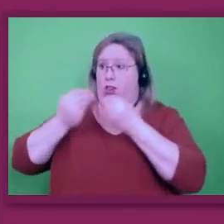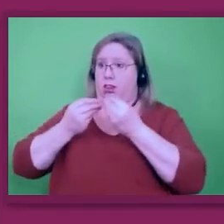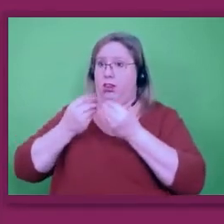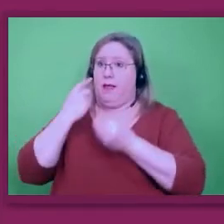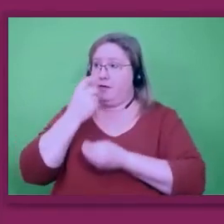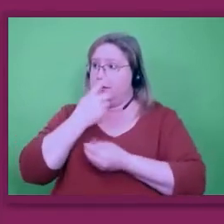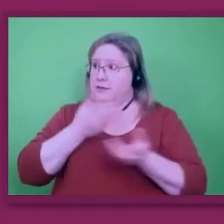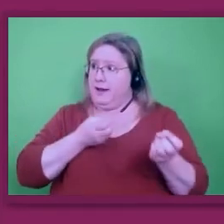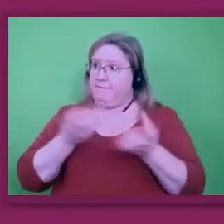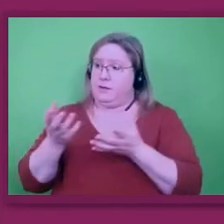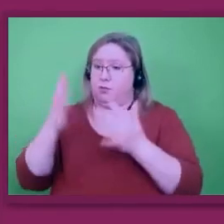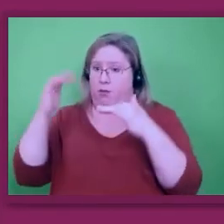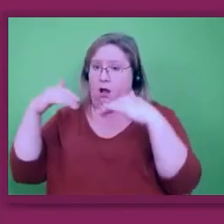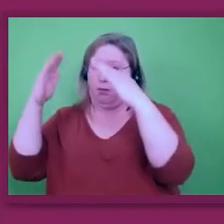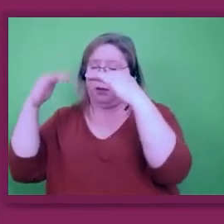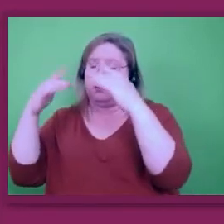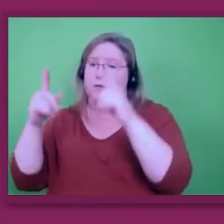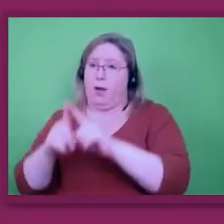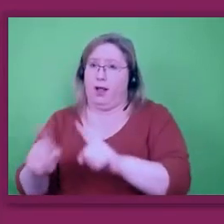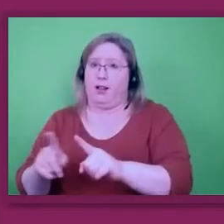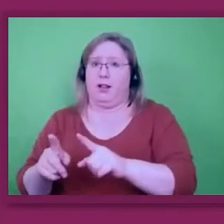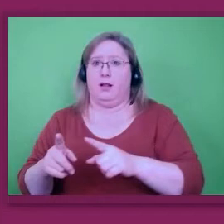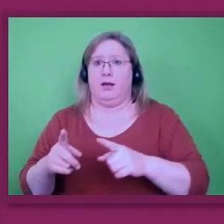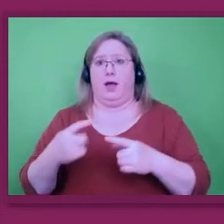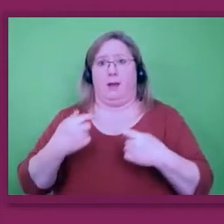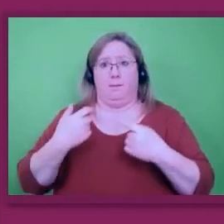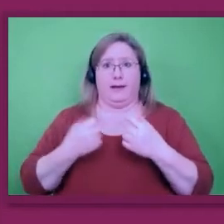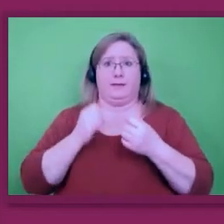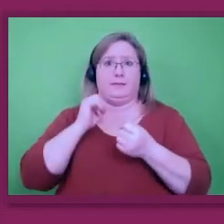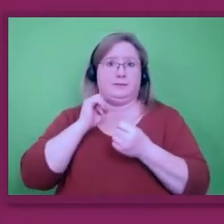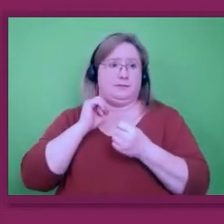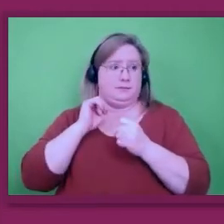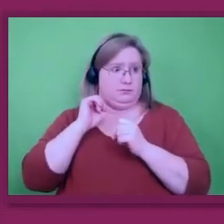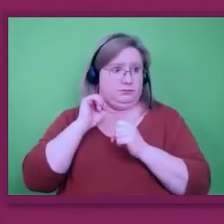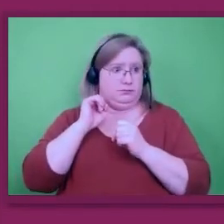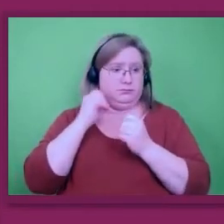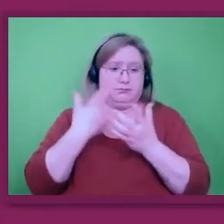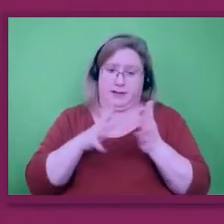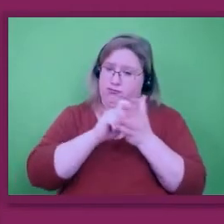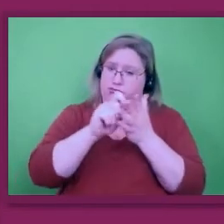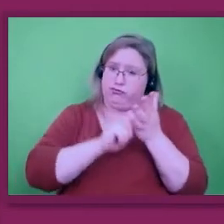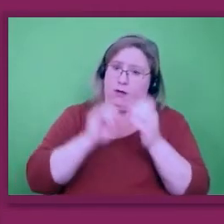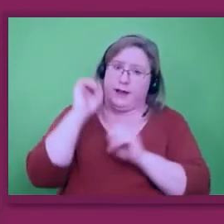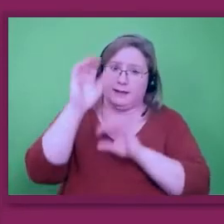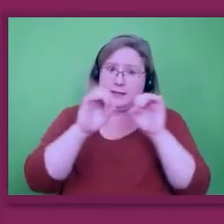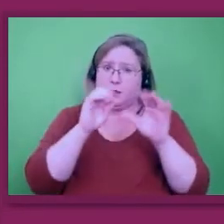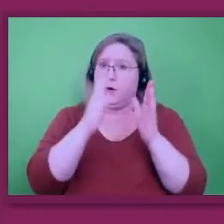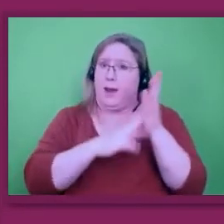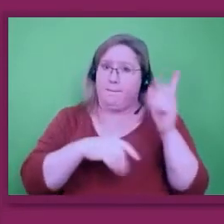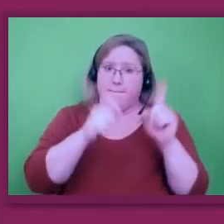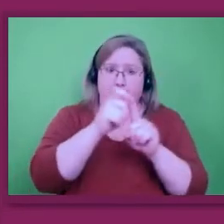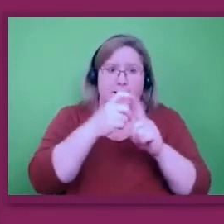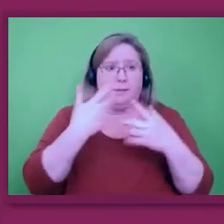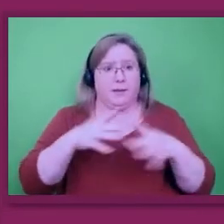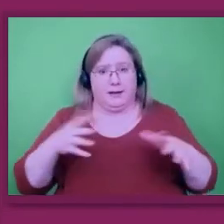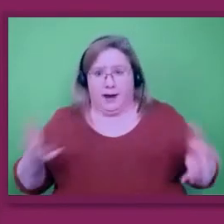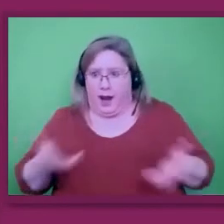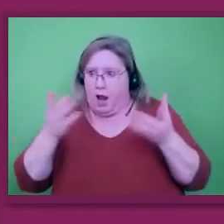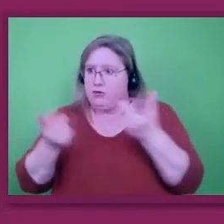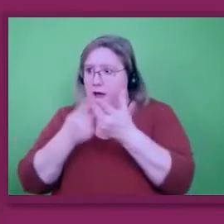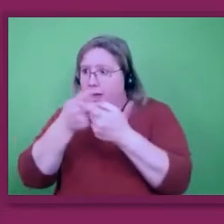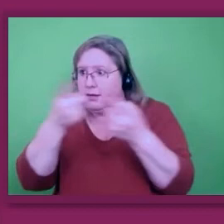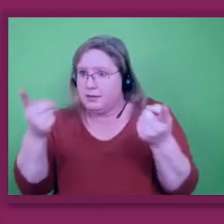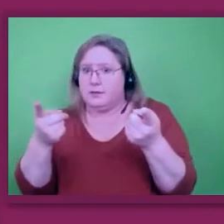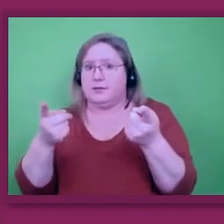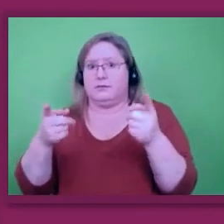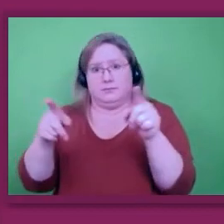MP letter writing campaign, and we implore people to write to their MPs about the statistics and what their MPs are doing